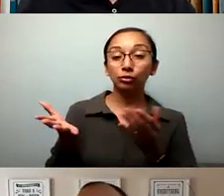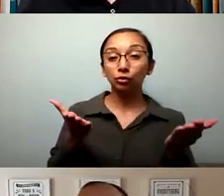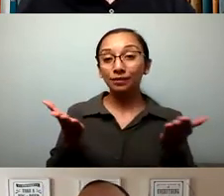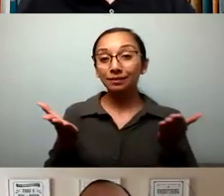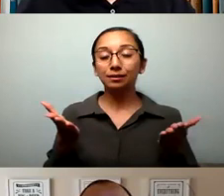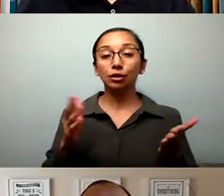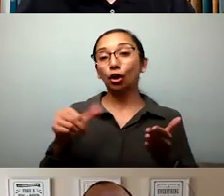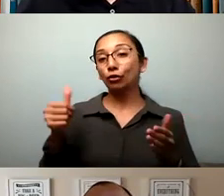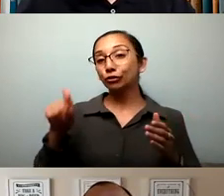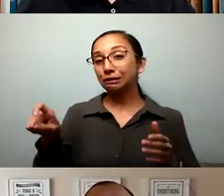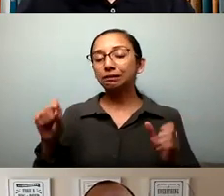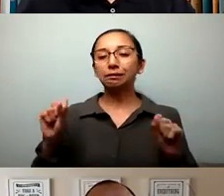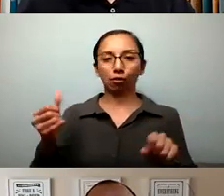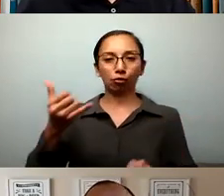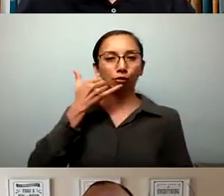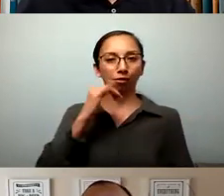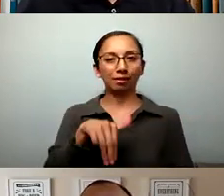that our families may have.